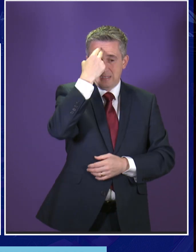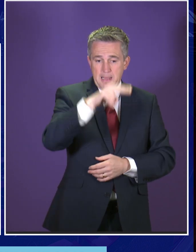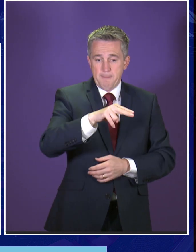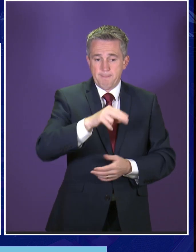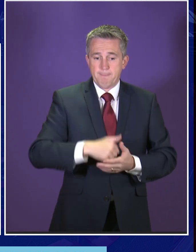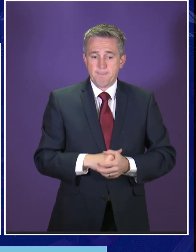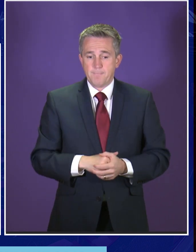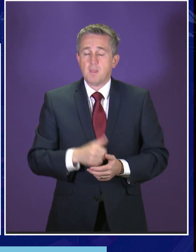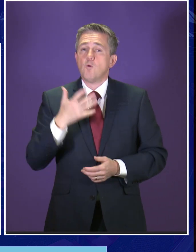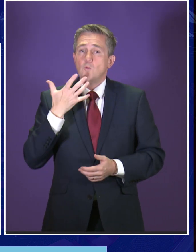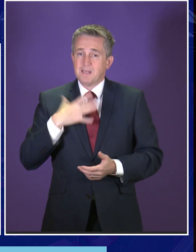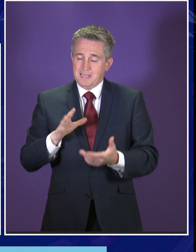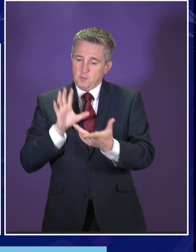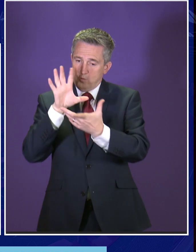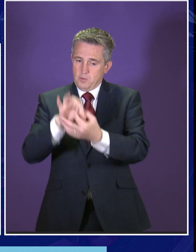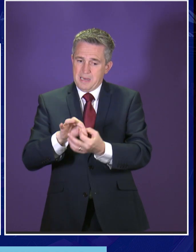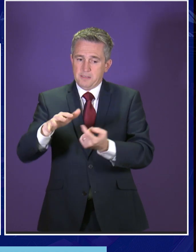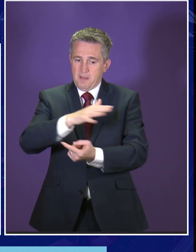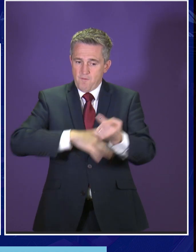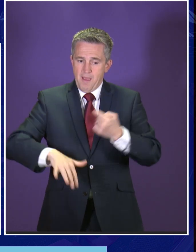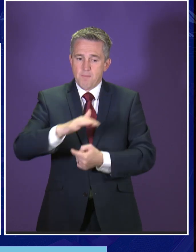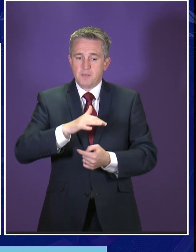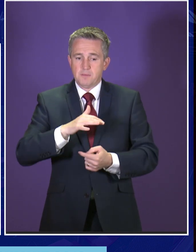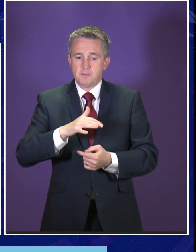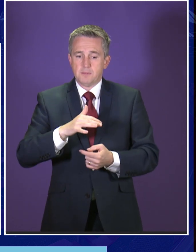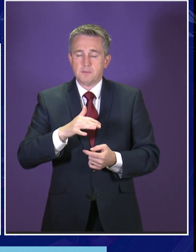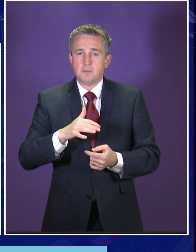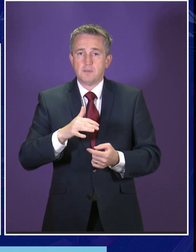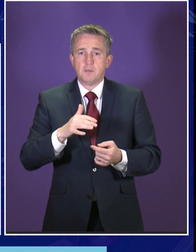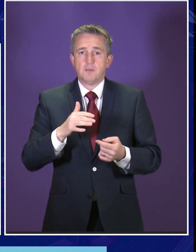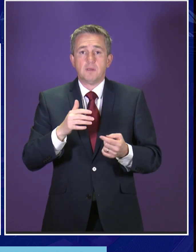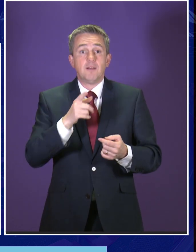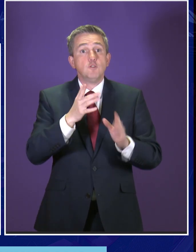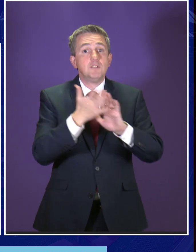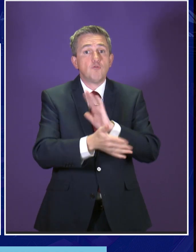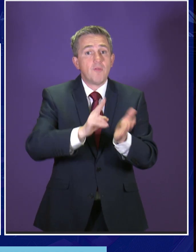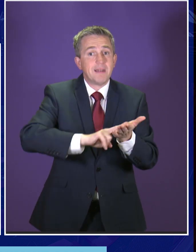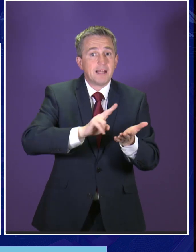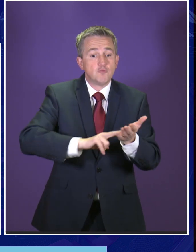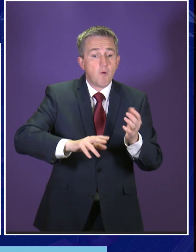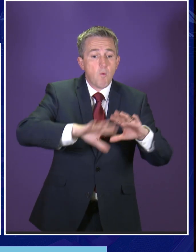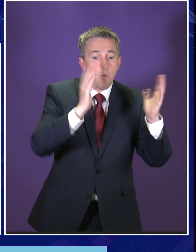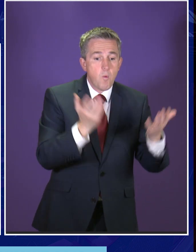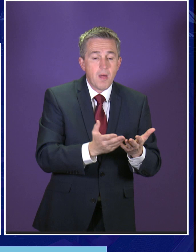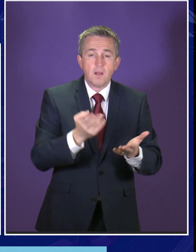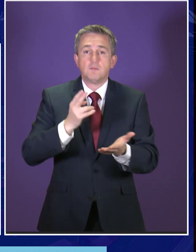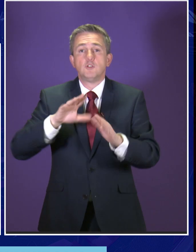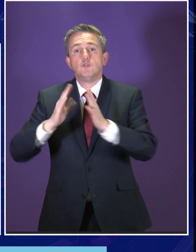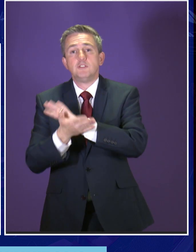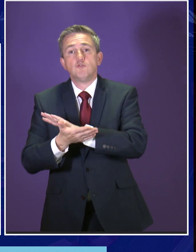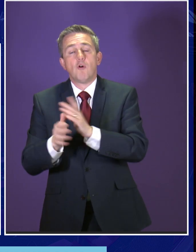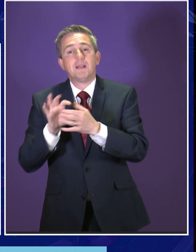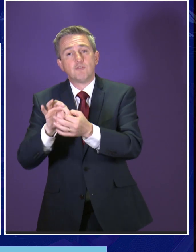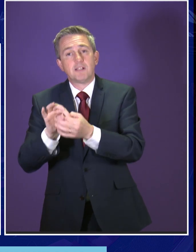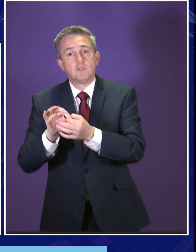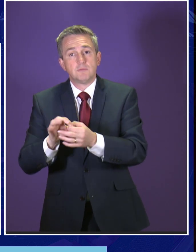is symbiotic to our need to communicate. Destroy the natural world, you destroy the complexity of interaction.